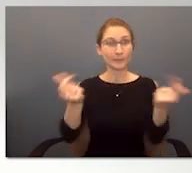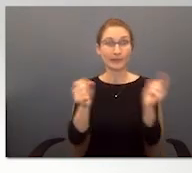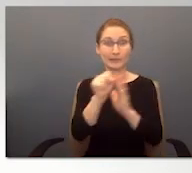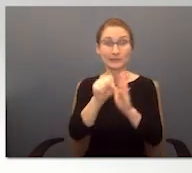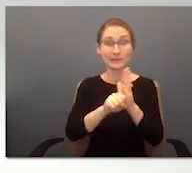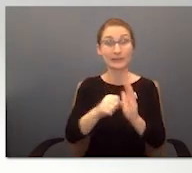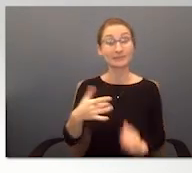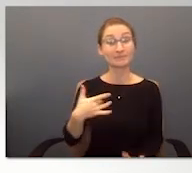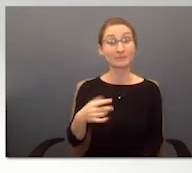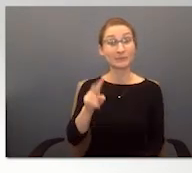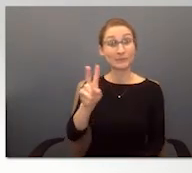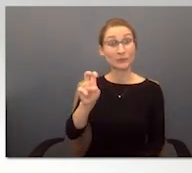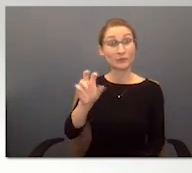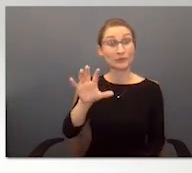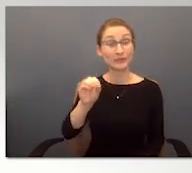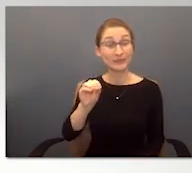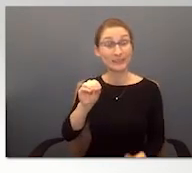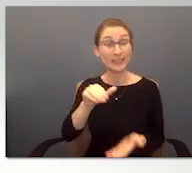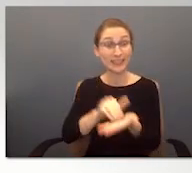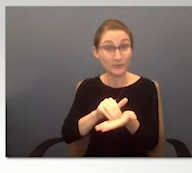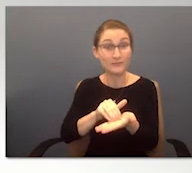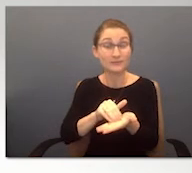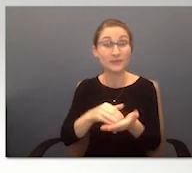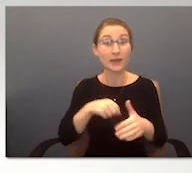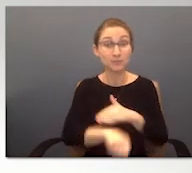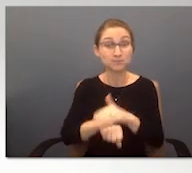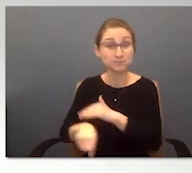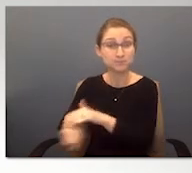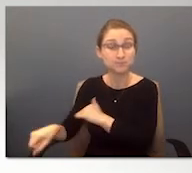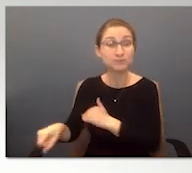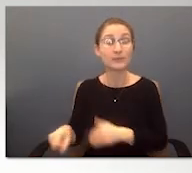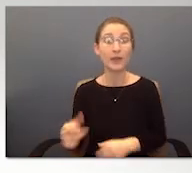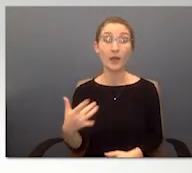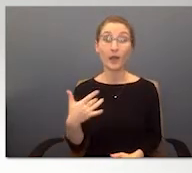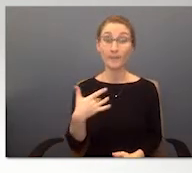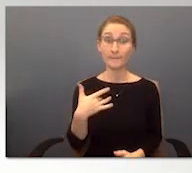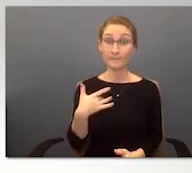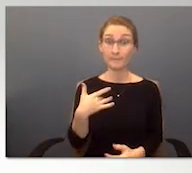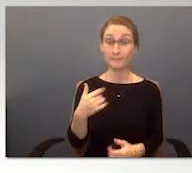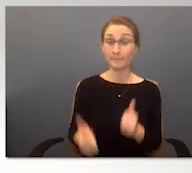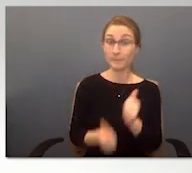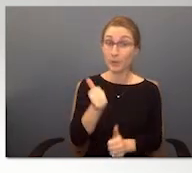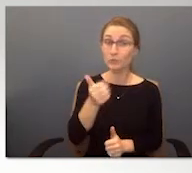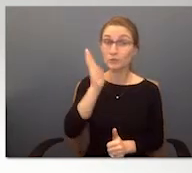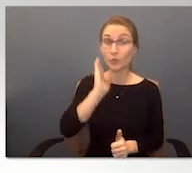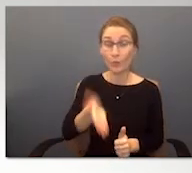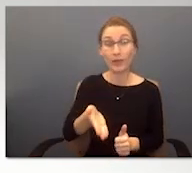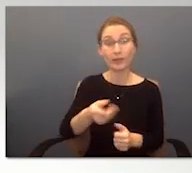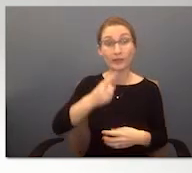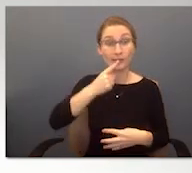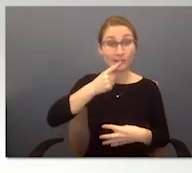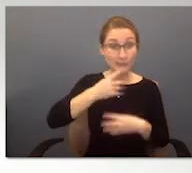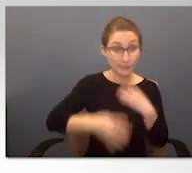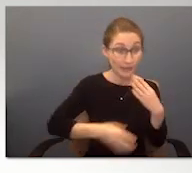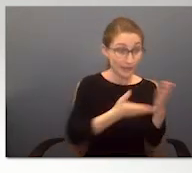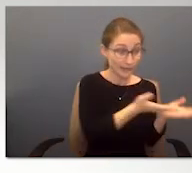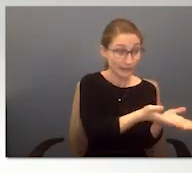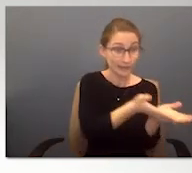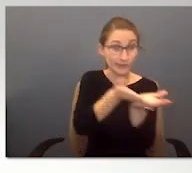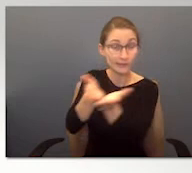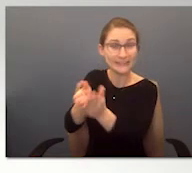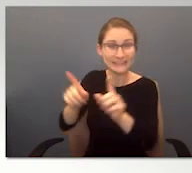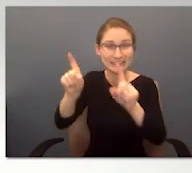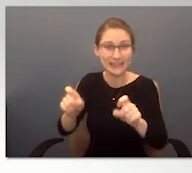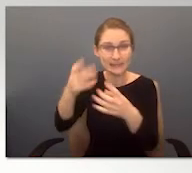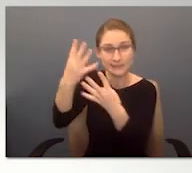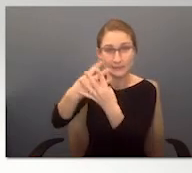babies born each year, and every single one of them, unless the parents opt out, have a heel stick test, and their blood is sent to the state lab